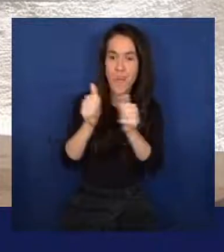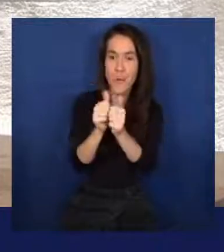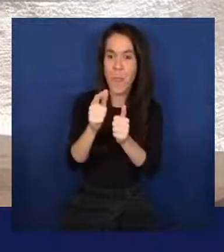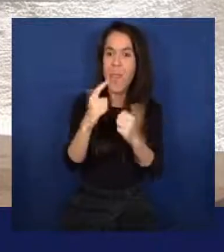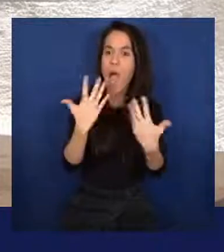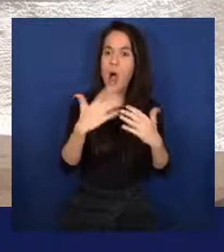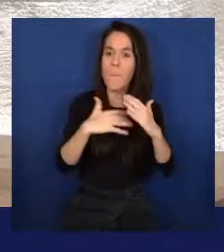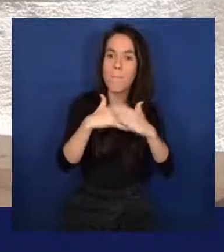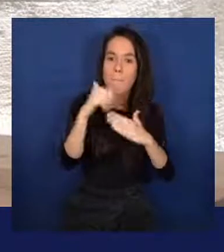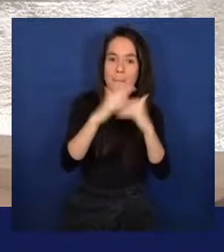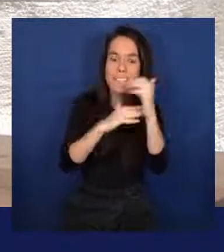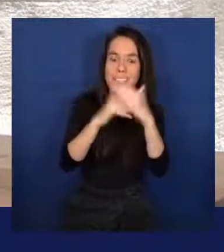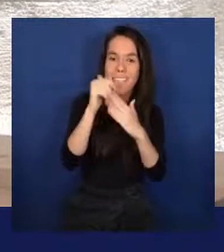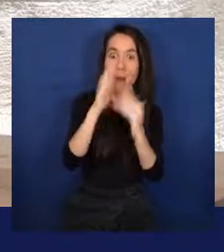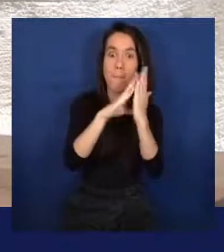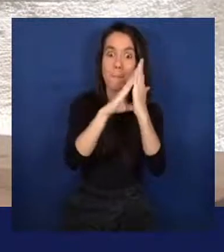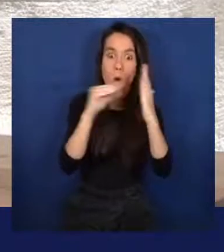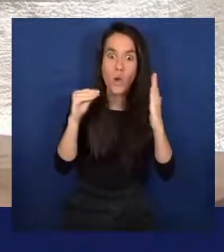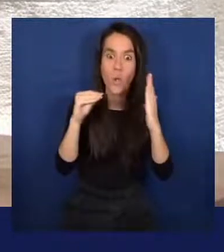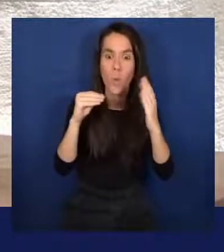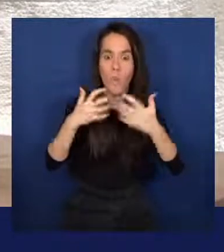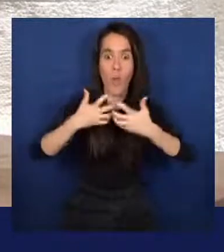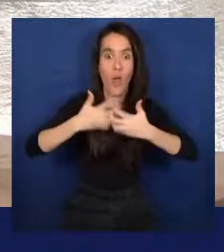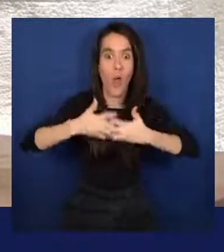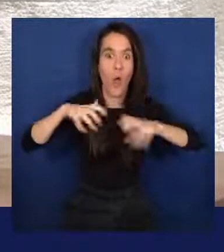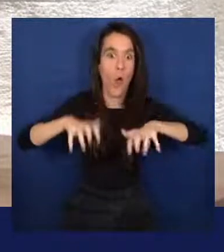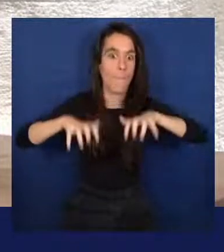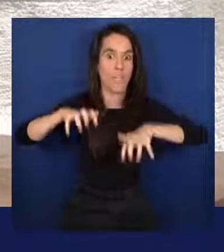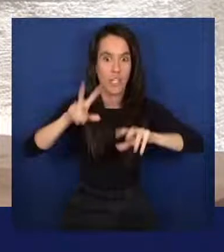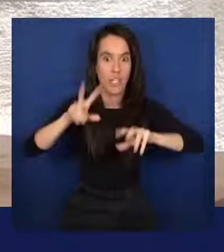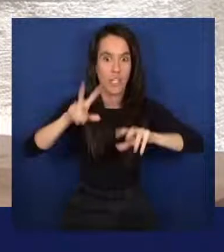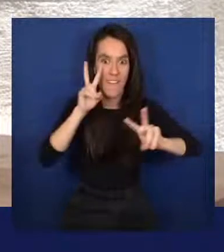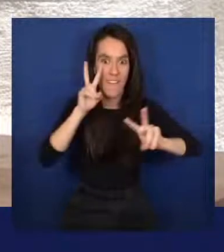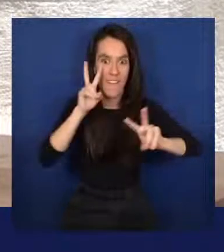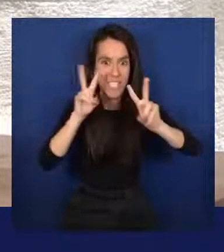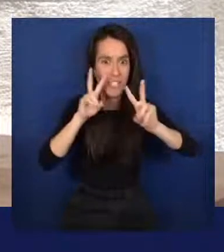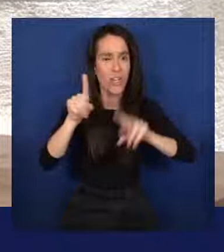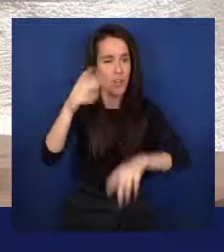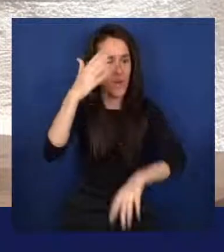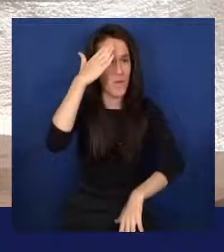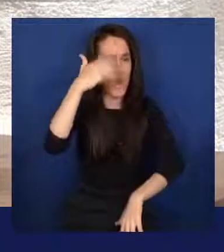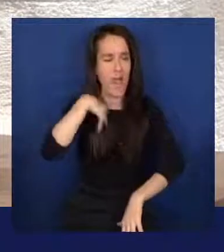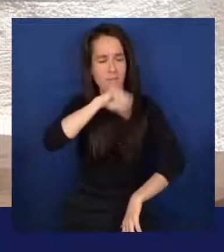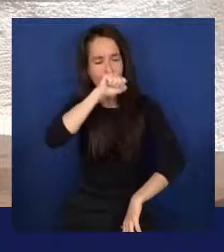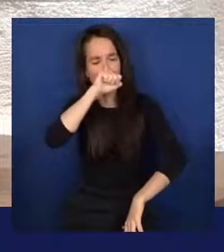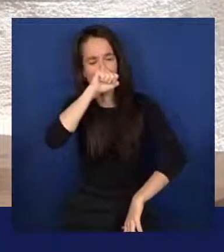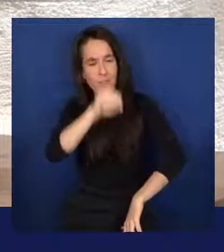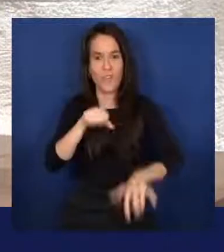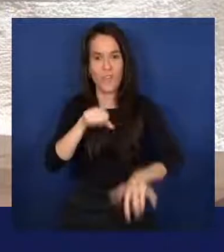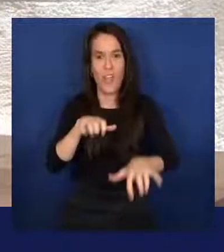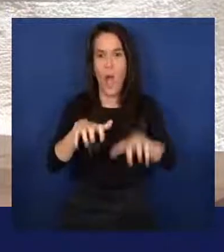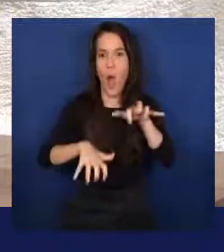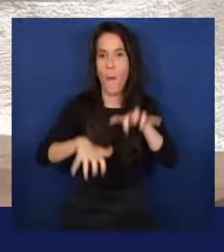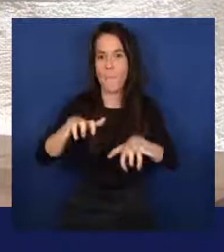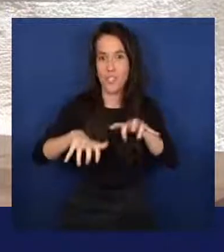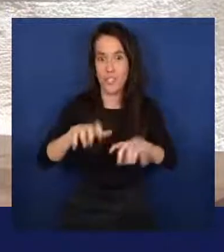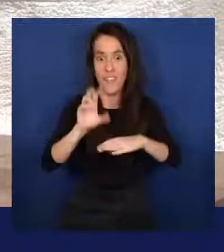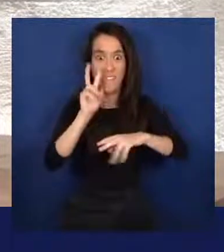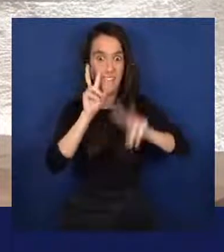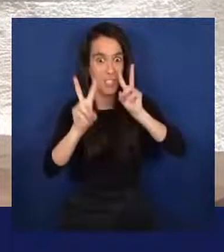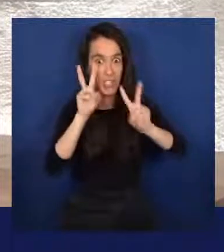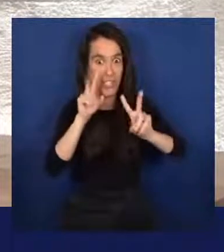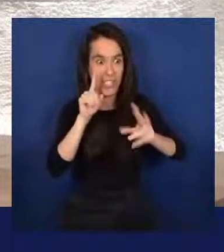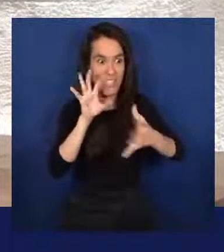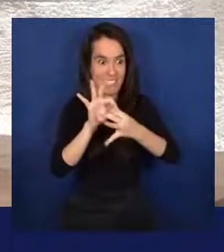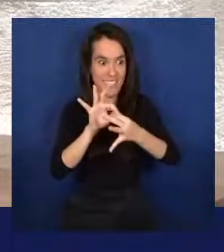vision. And as you know or may not know, I am a huge fan of computer vision. I started with NLP and then moved on